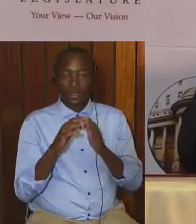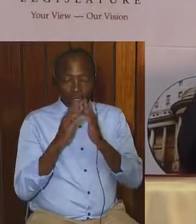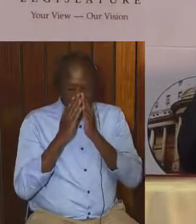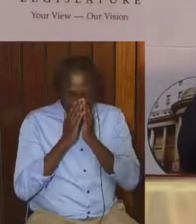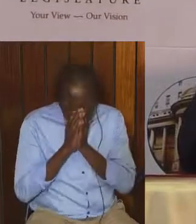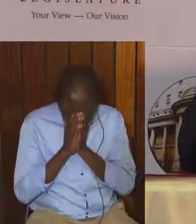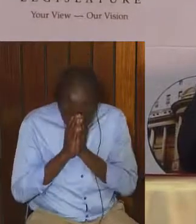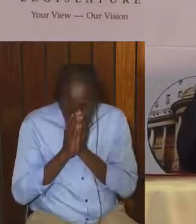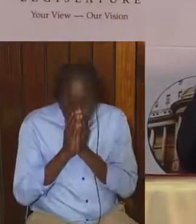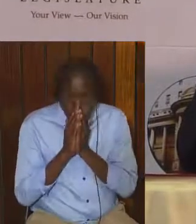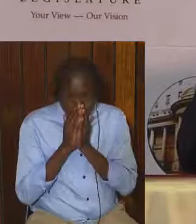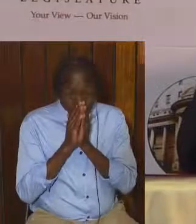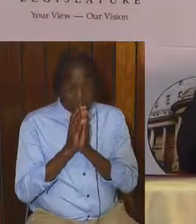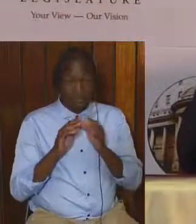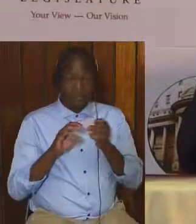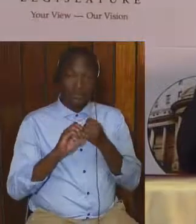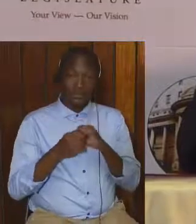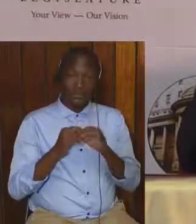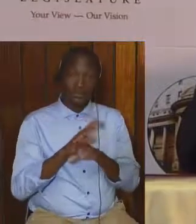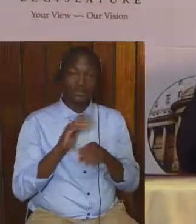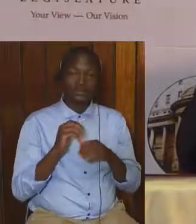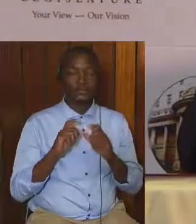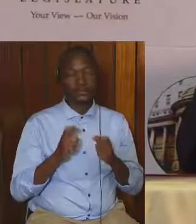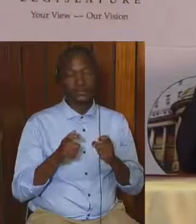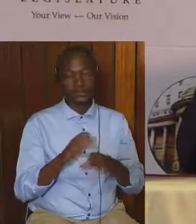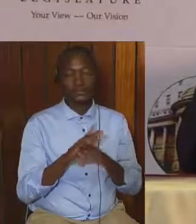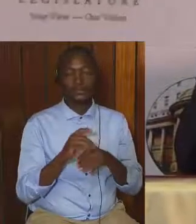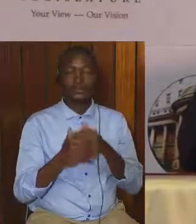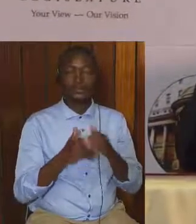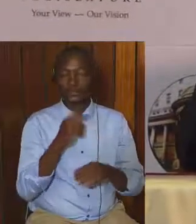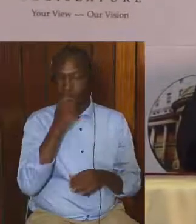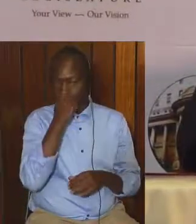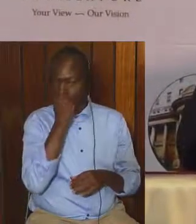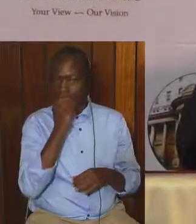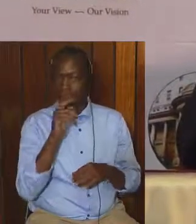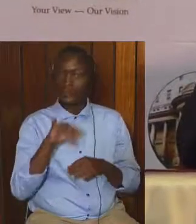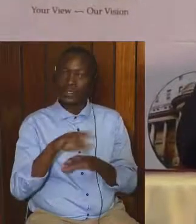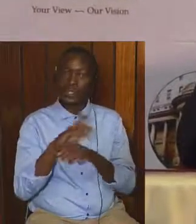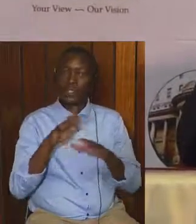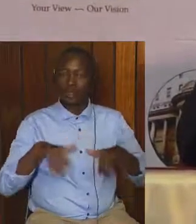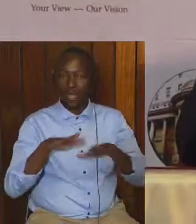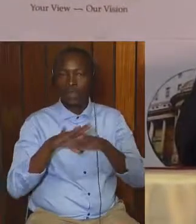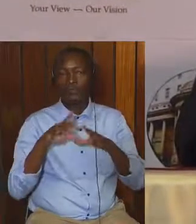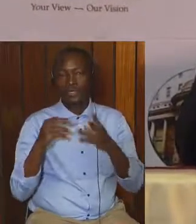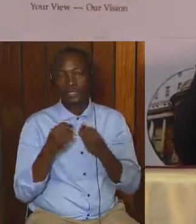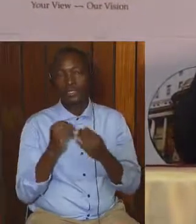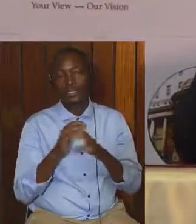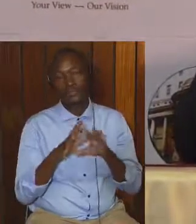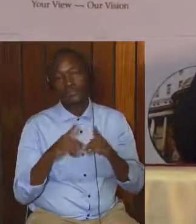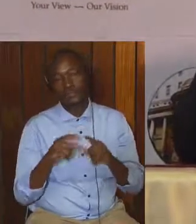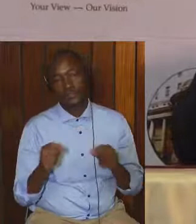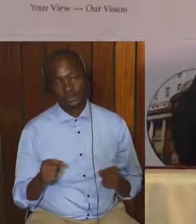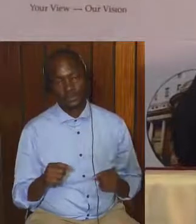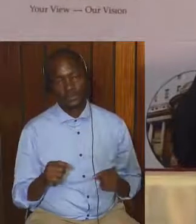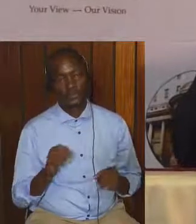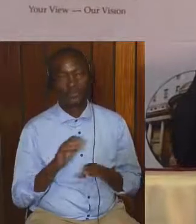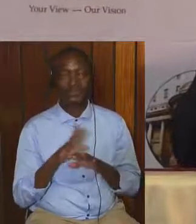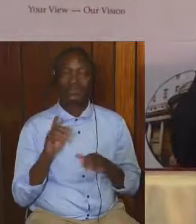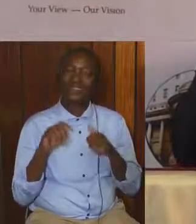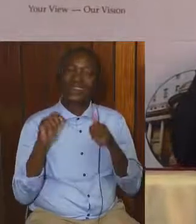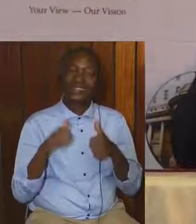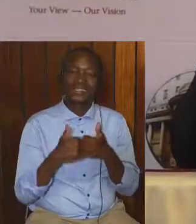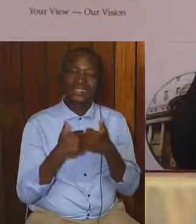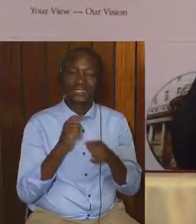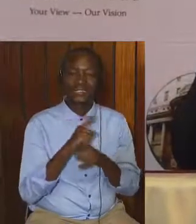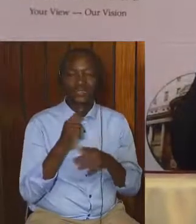try to speed up the process so that all these things can be completed. And also the challenges which have